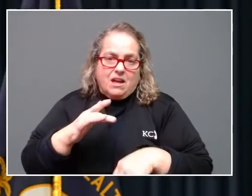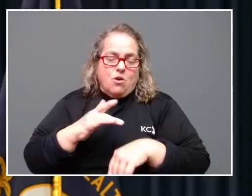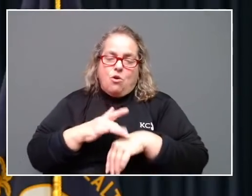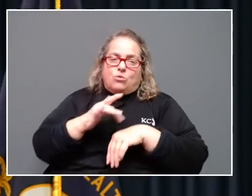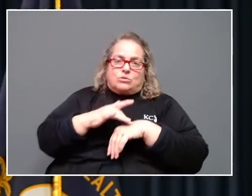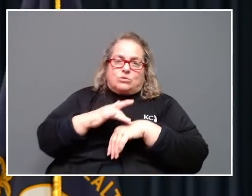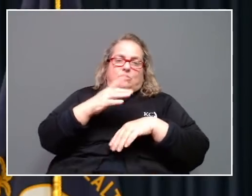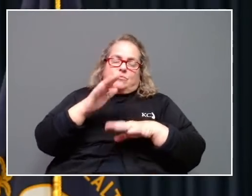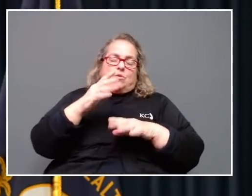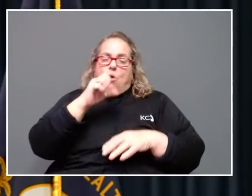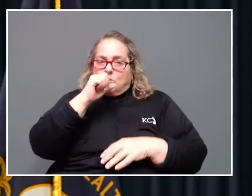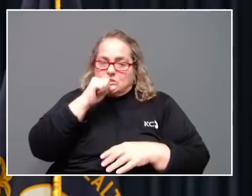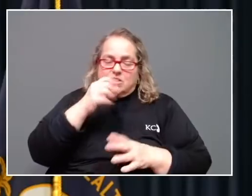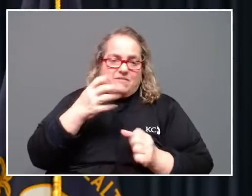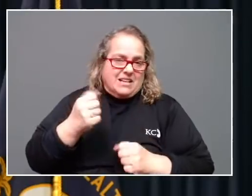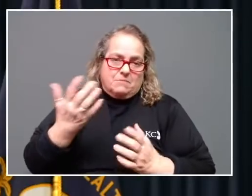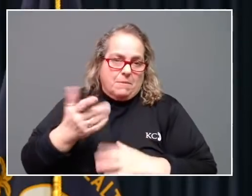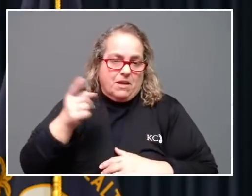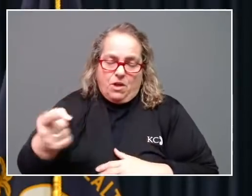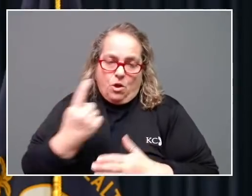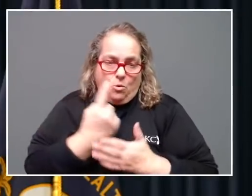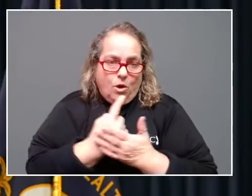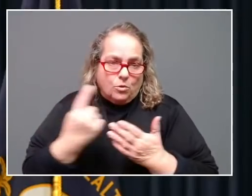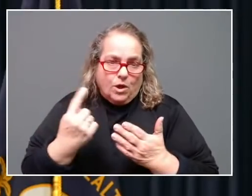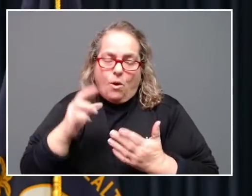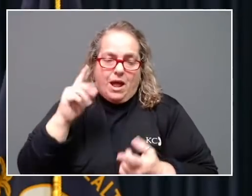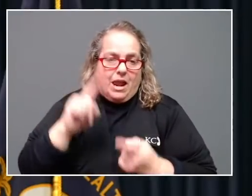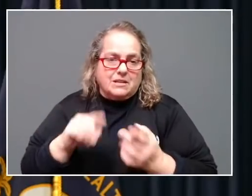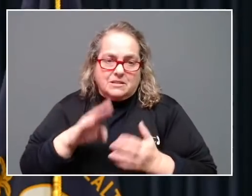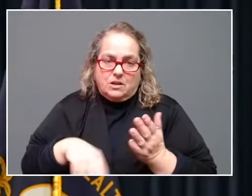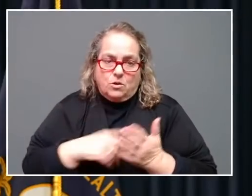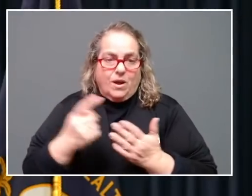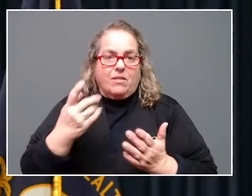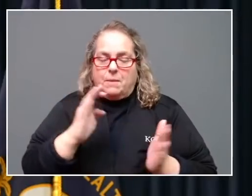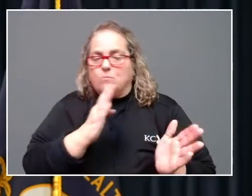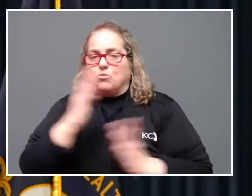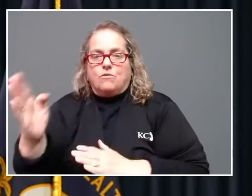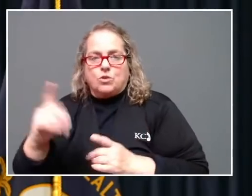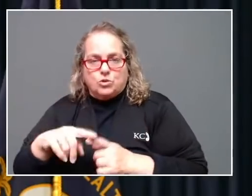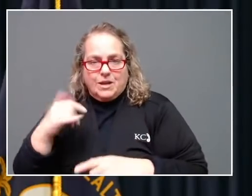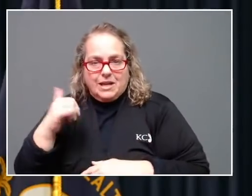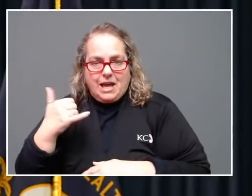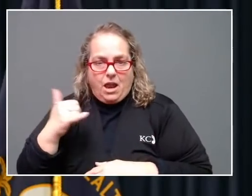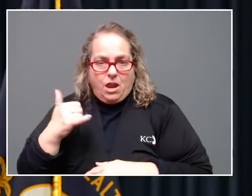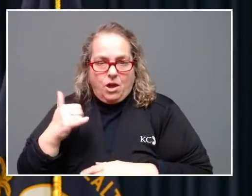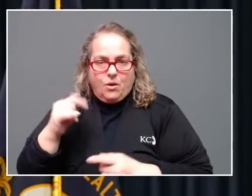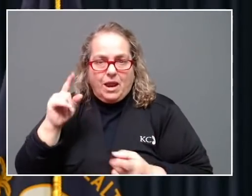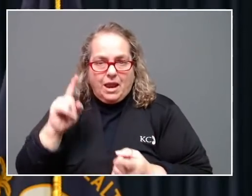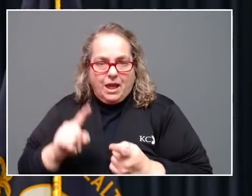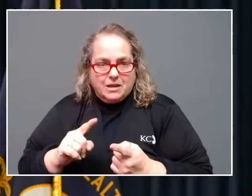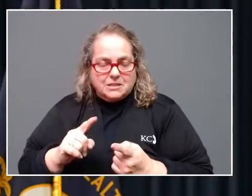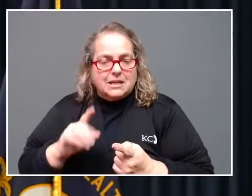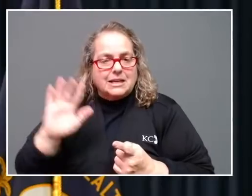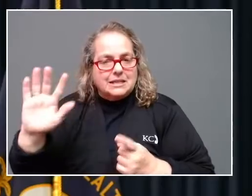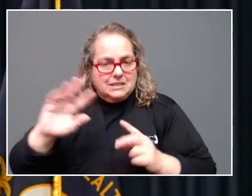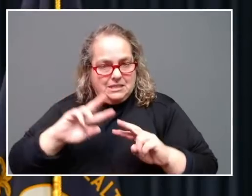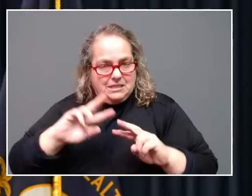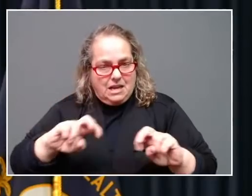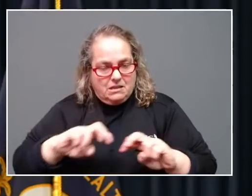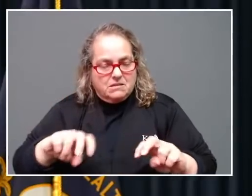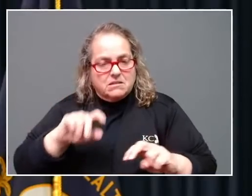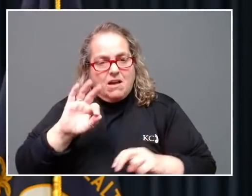less than a week, and hopefully to the yellow. So that comes from his analysis of the